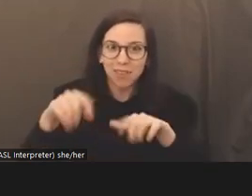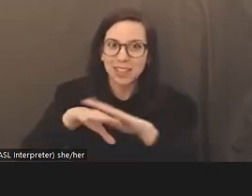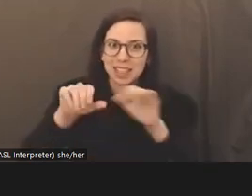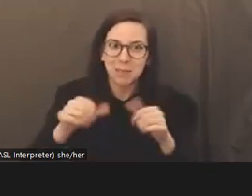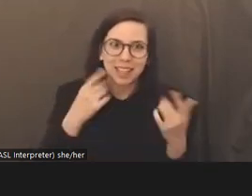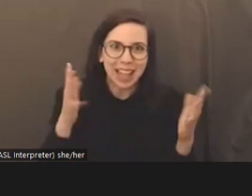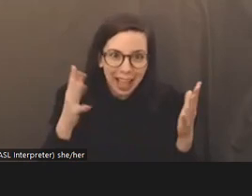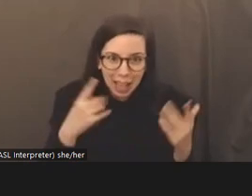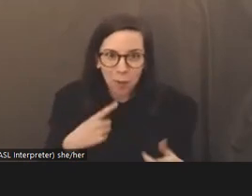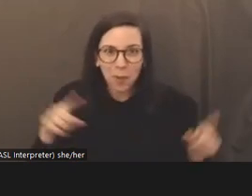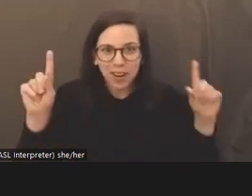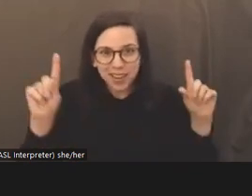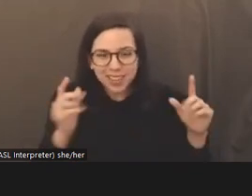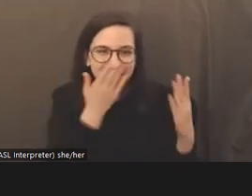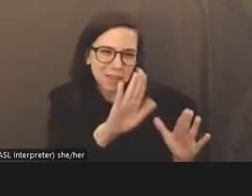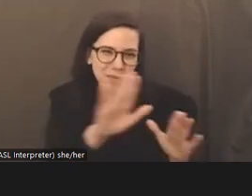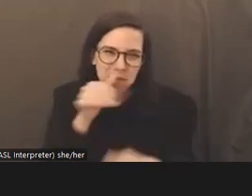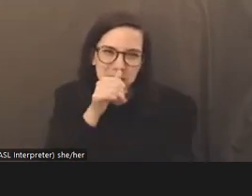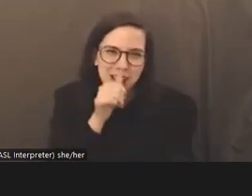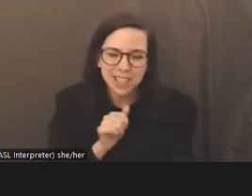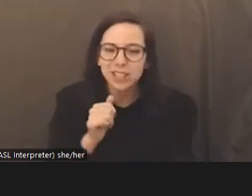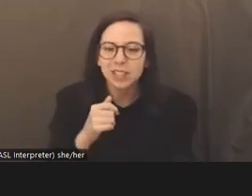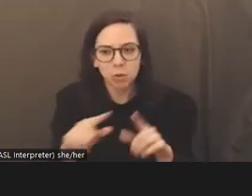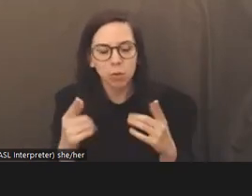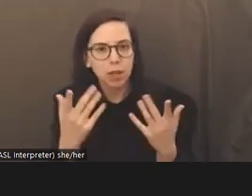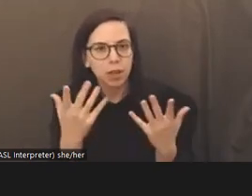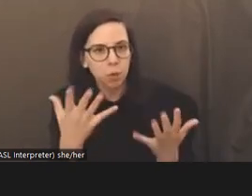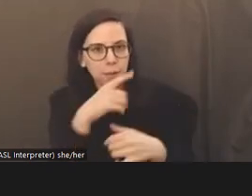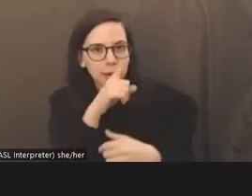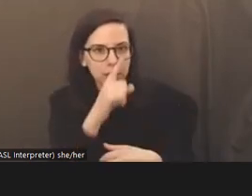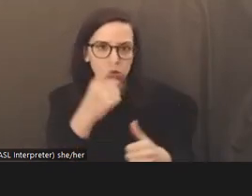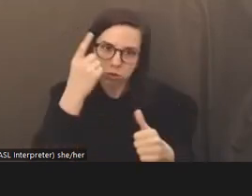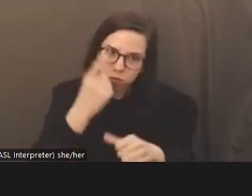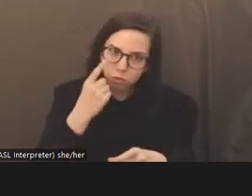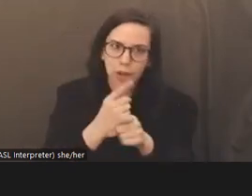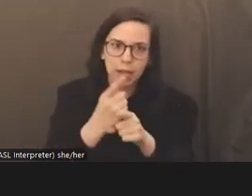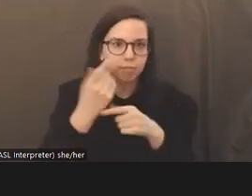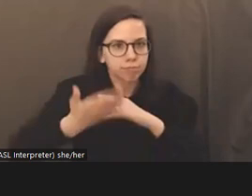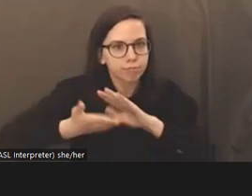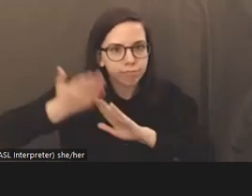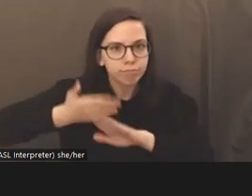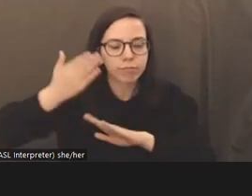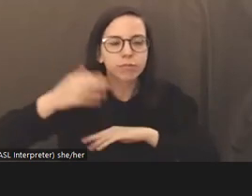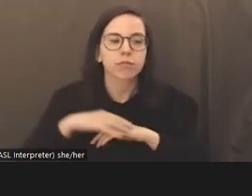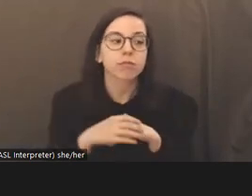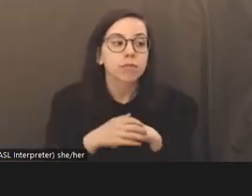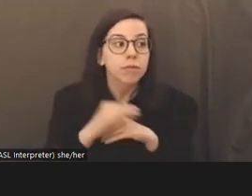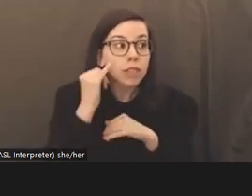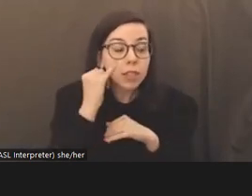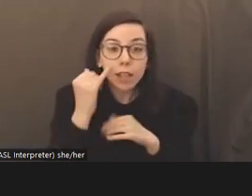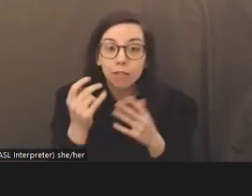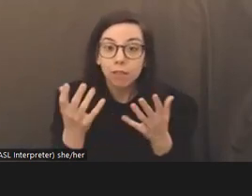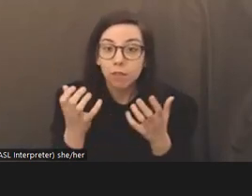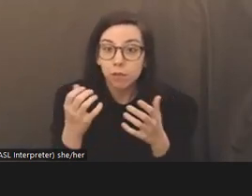worked. Thank you all for your patience on getting that, but we want to make sure that we do it right the first time. And if anyone would like the